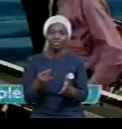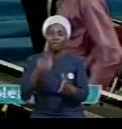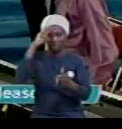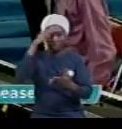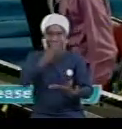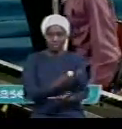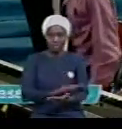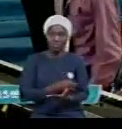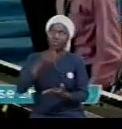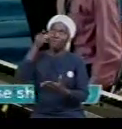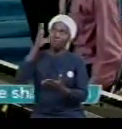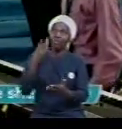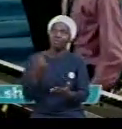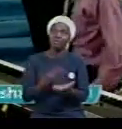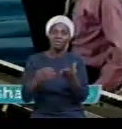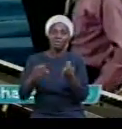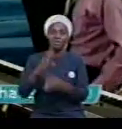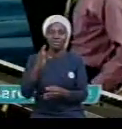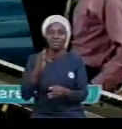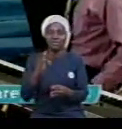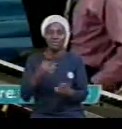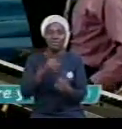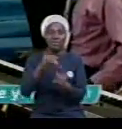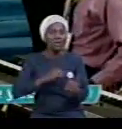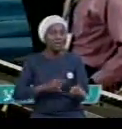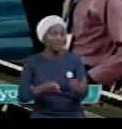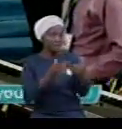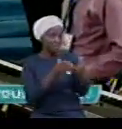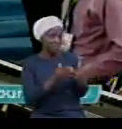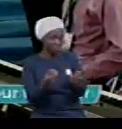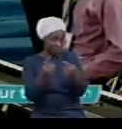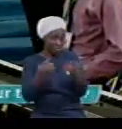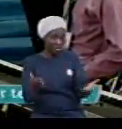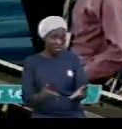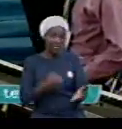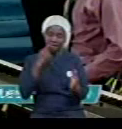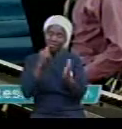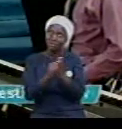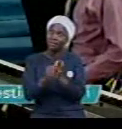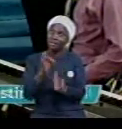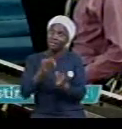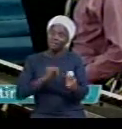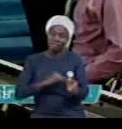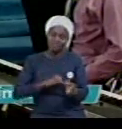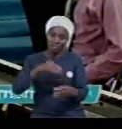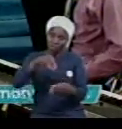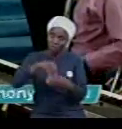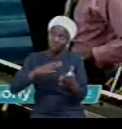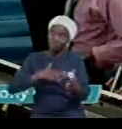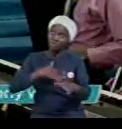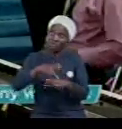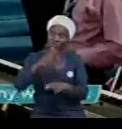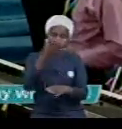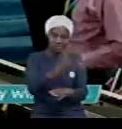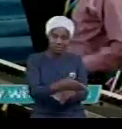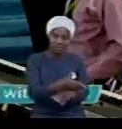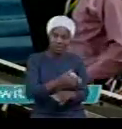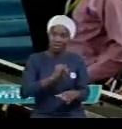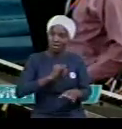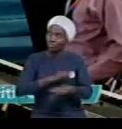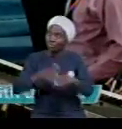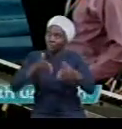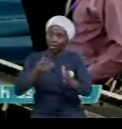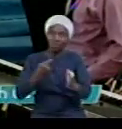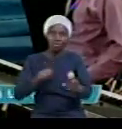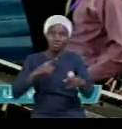ni baba mo ba ti tele owo de grammar school opa ni mo mu wole mo je mo pa jade